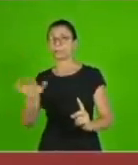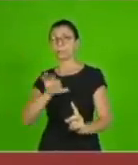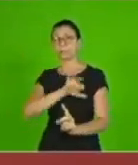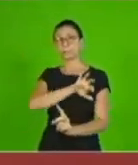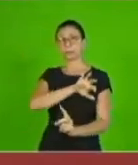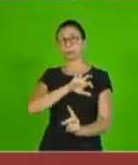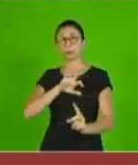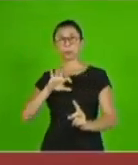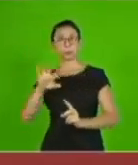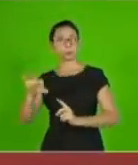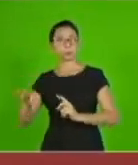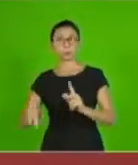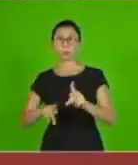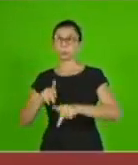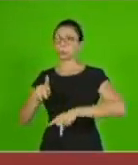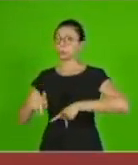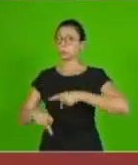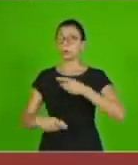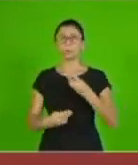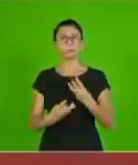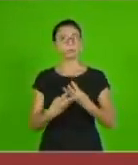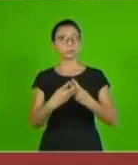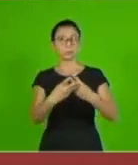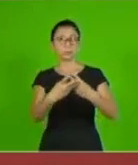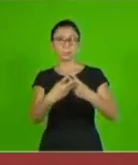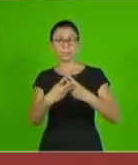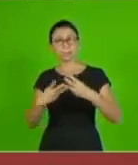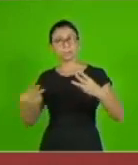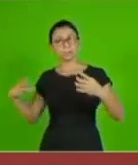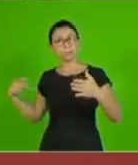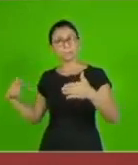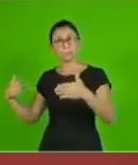and the Israelites and the Judaism,